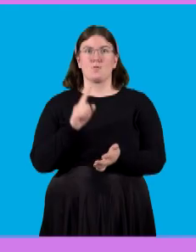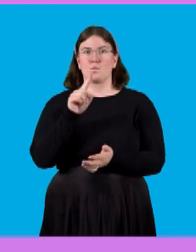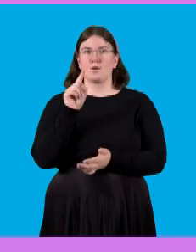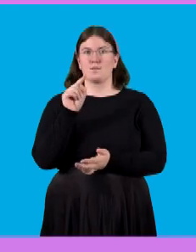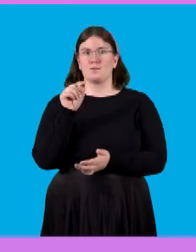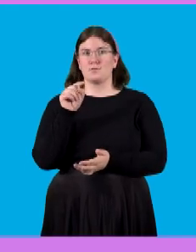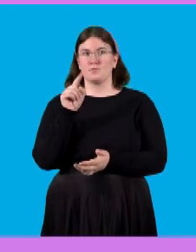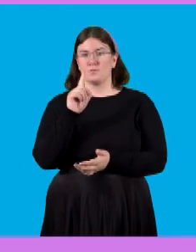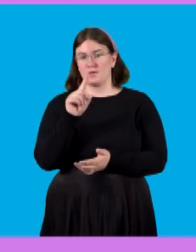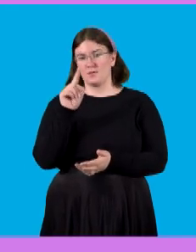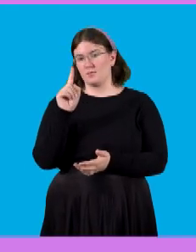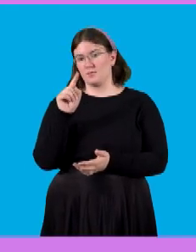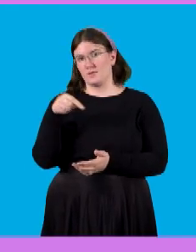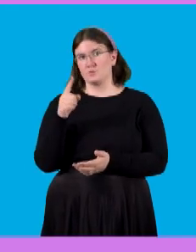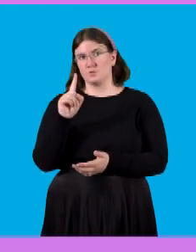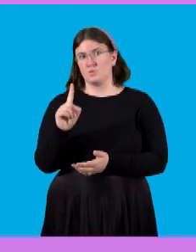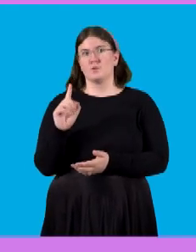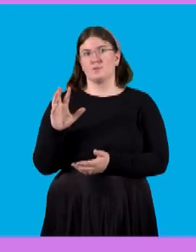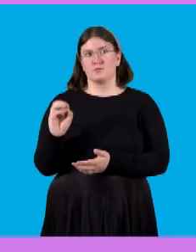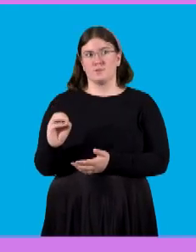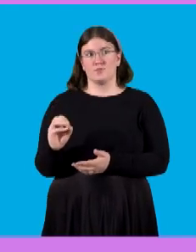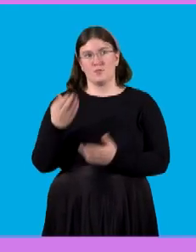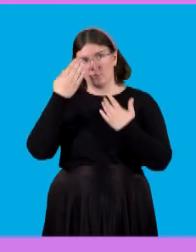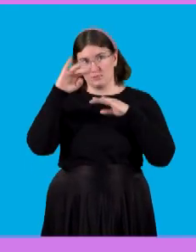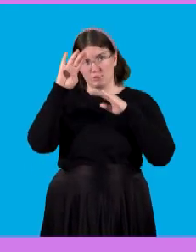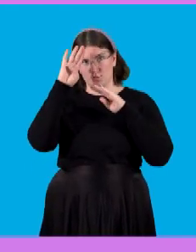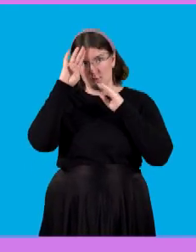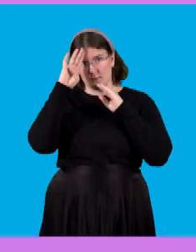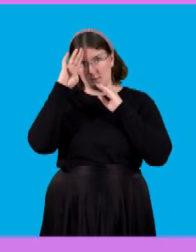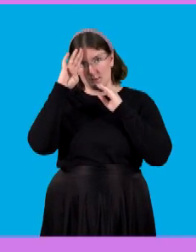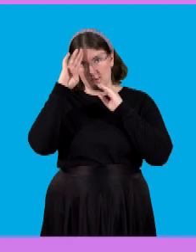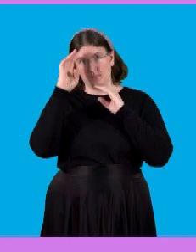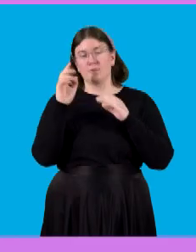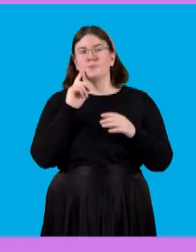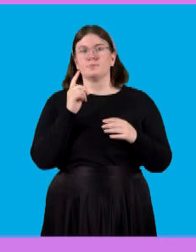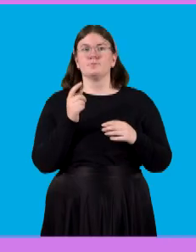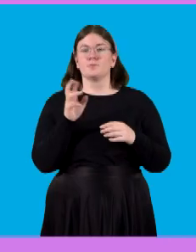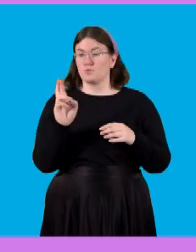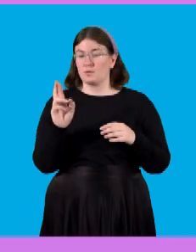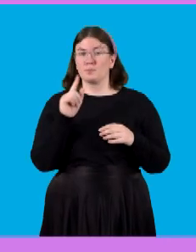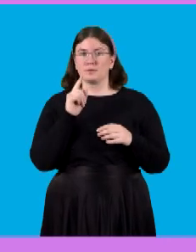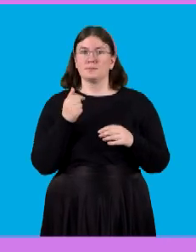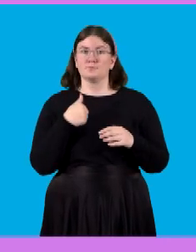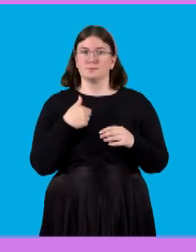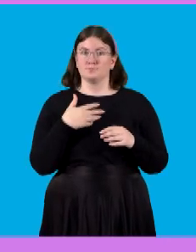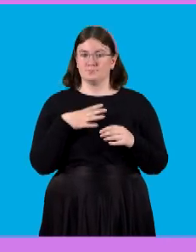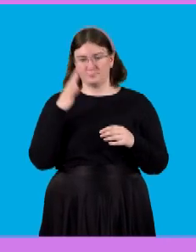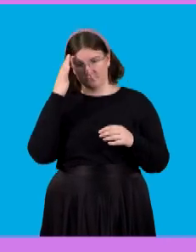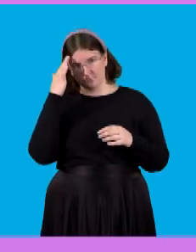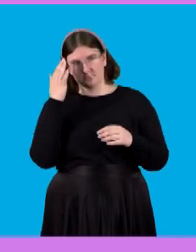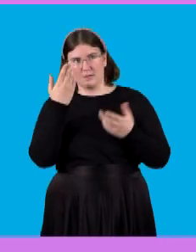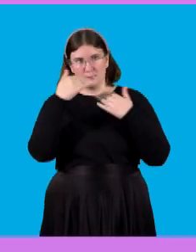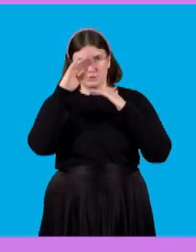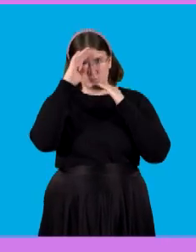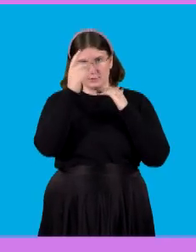1,150 rand in Botswana. How much is this amount in Botswana pula? Right, so I'll be looking at this, right?